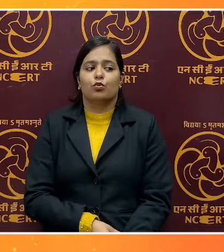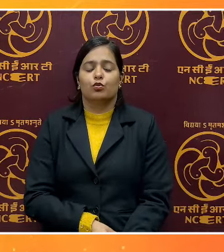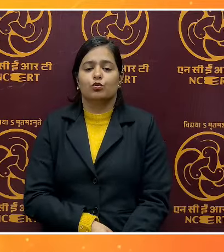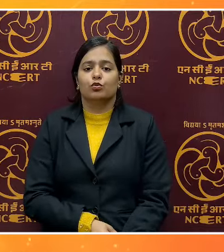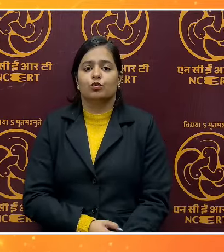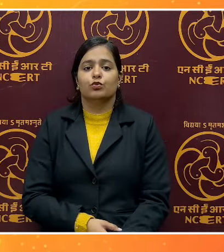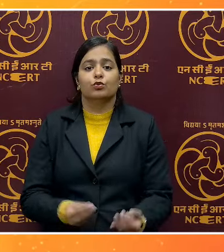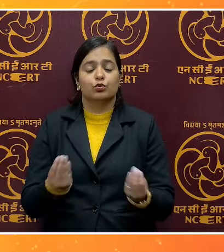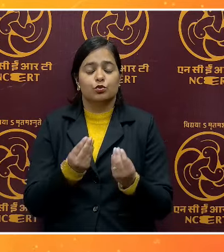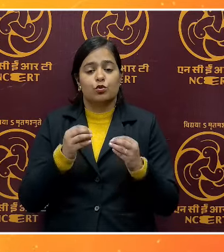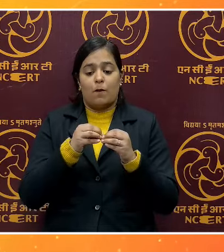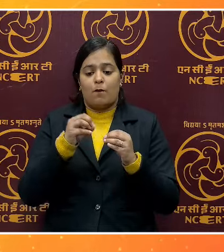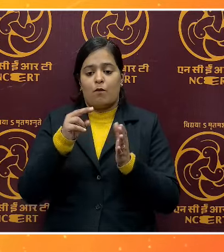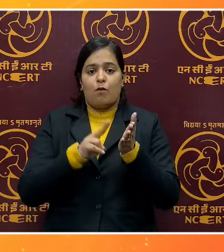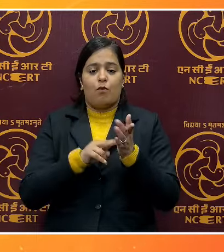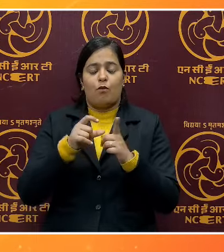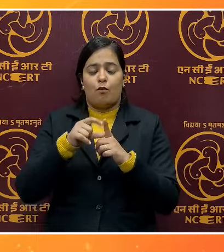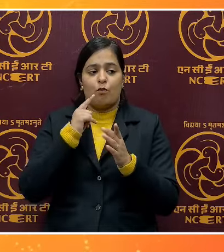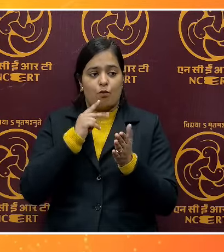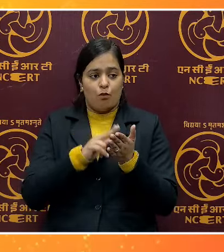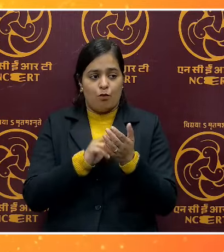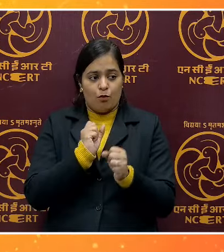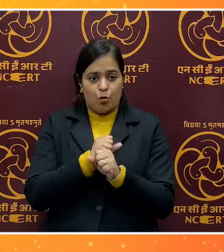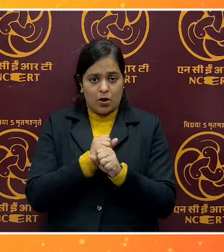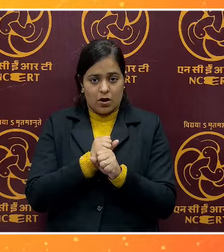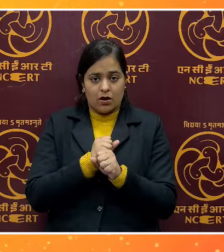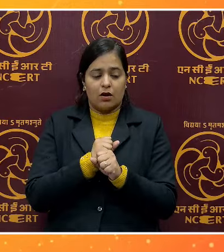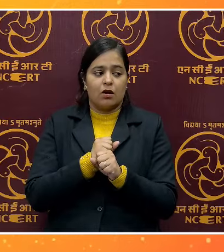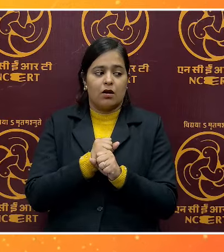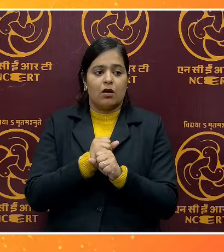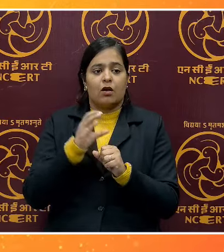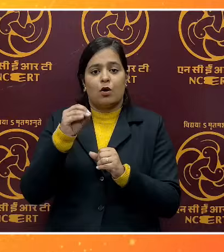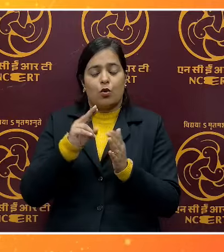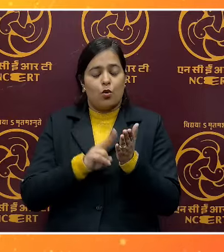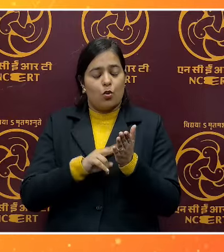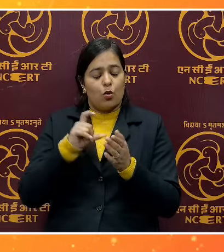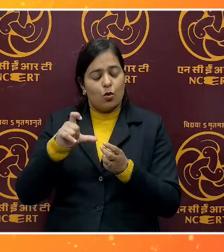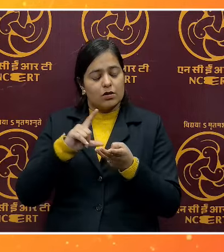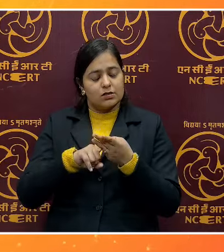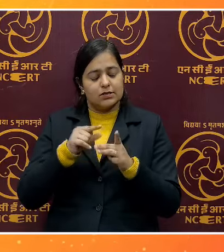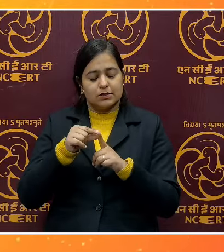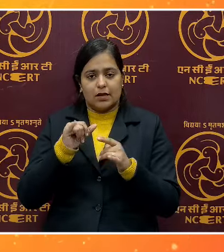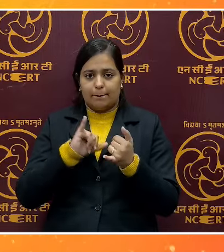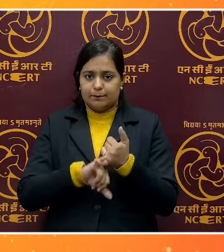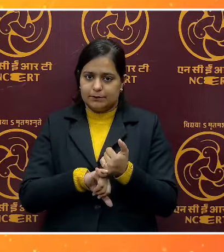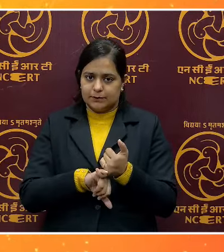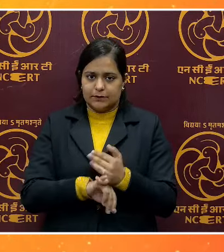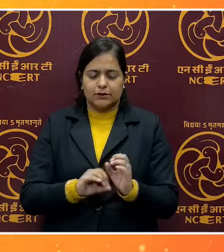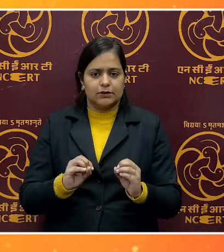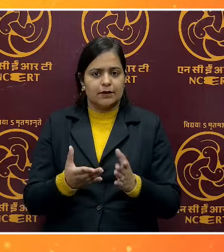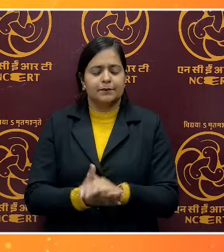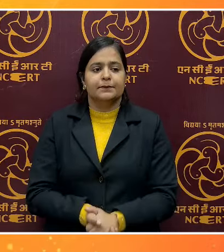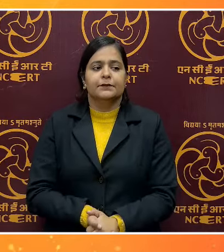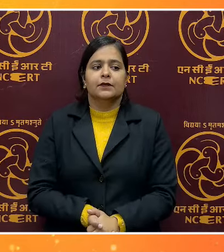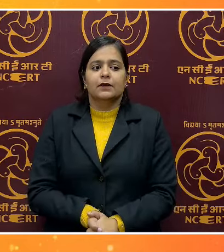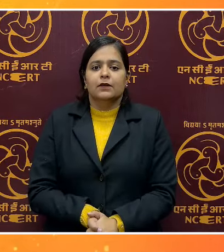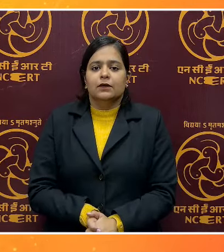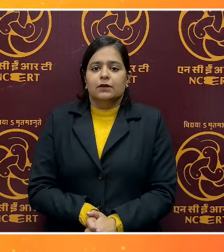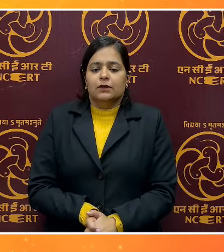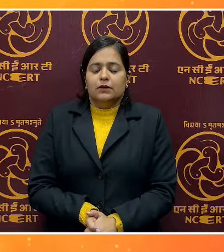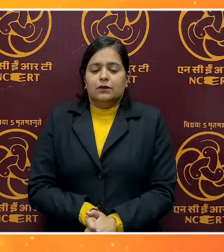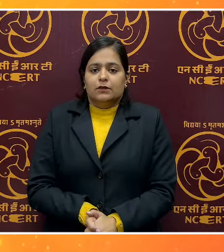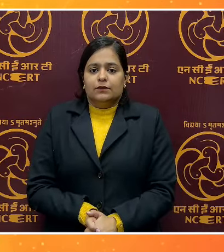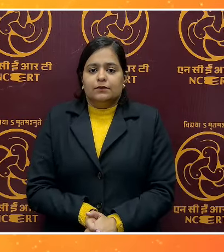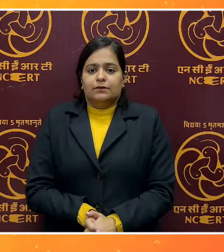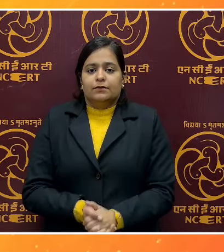in the coordination chemistry. We will talk about some bonding concepts also. Bonding in coordination compounds, different